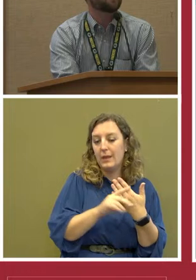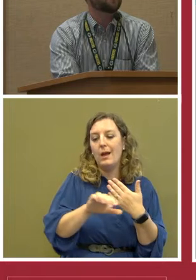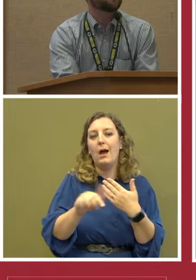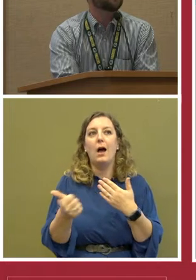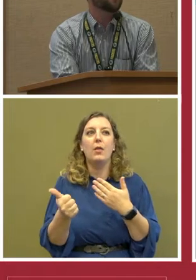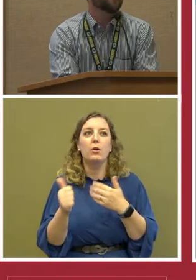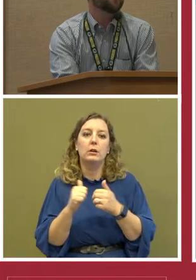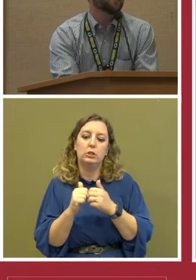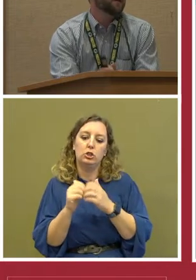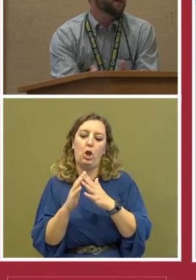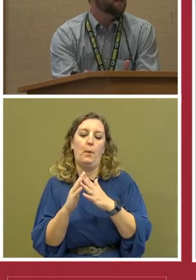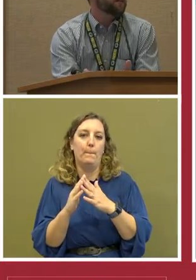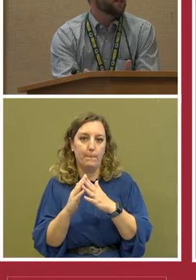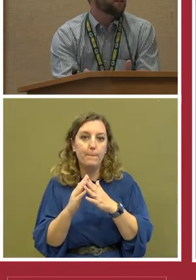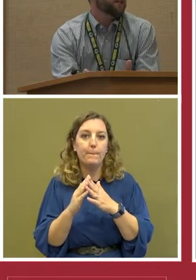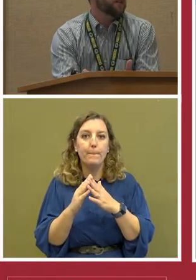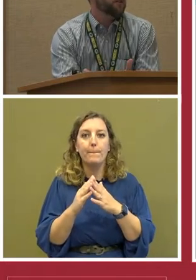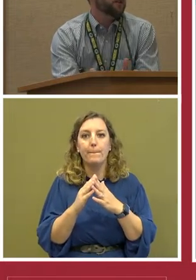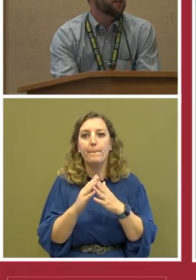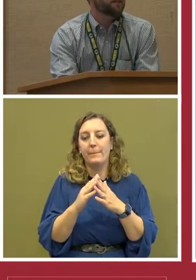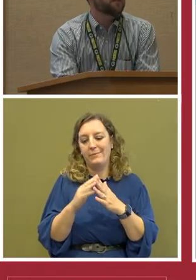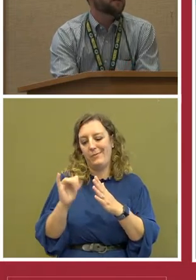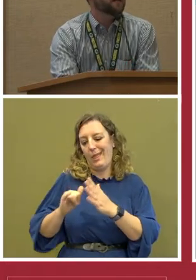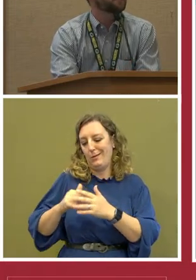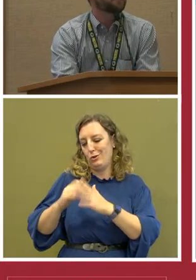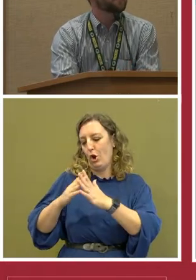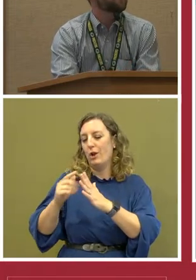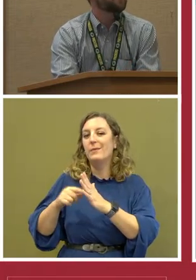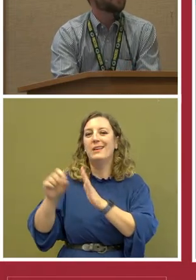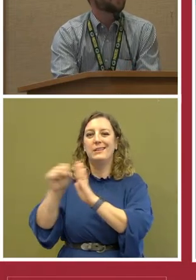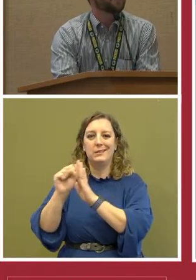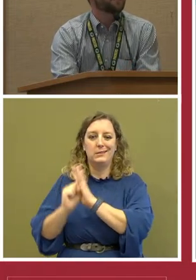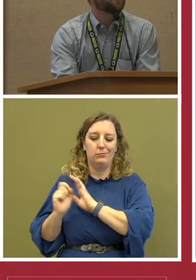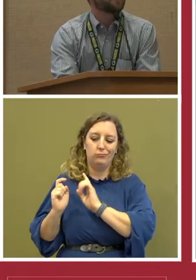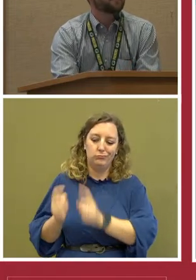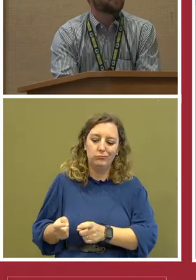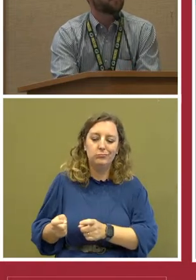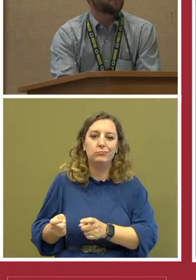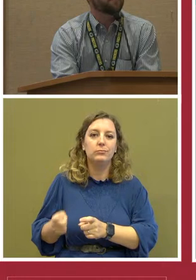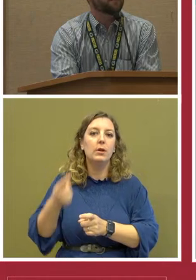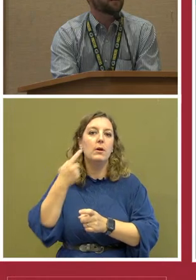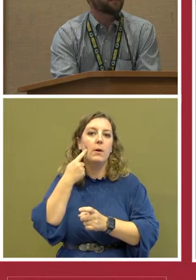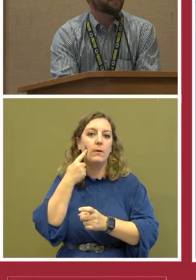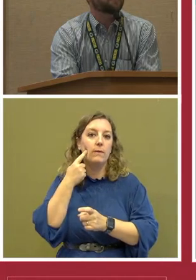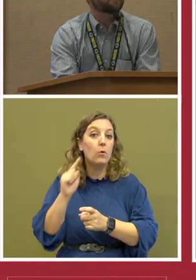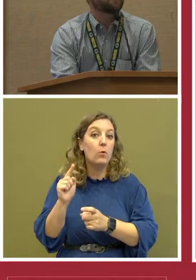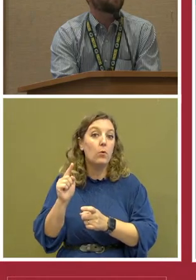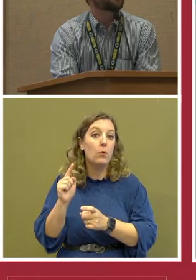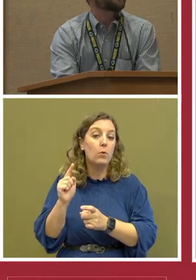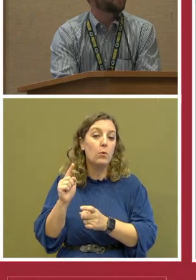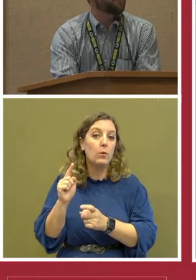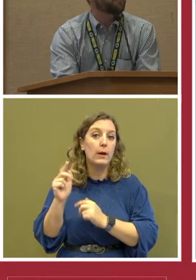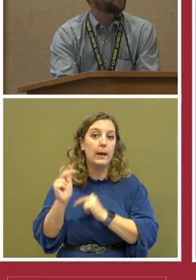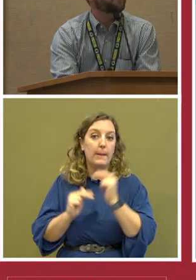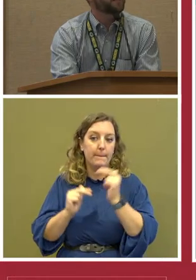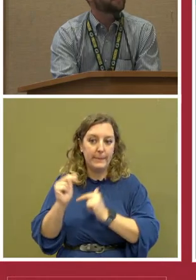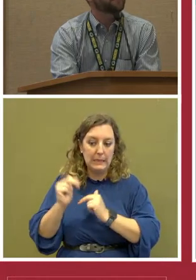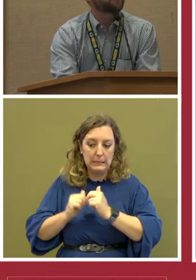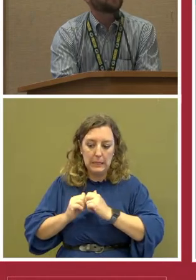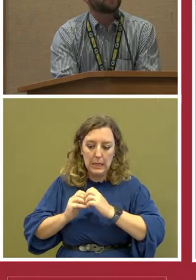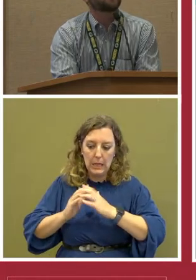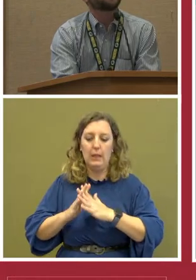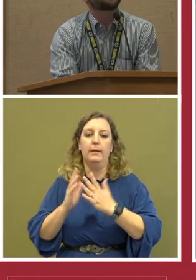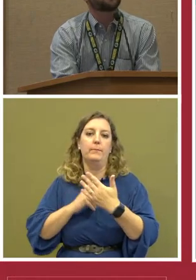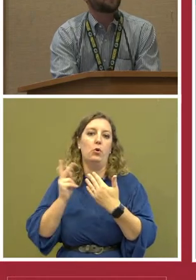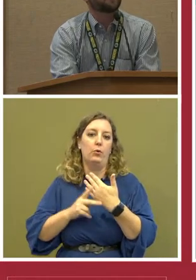others are considered startups. That's a designation that the state gives in terms of building the programs. A lot of